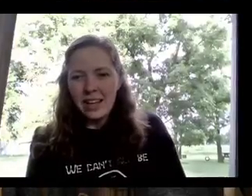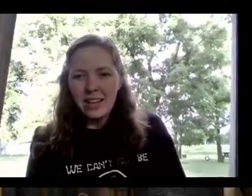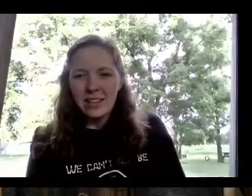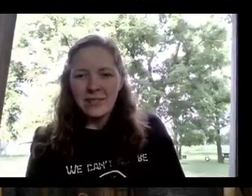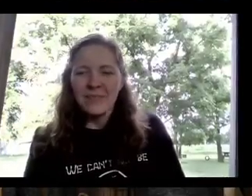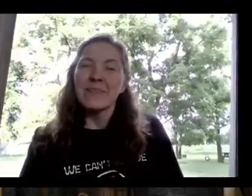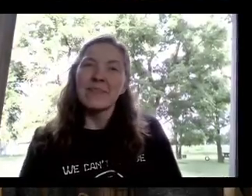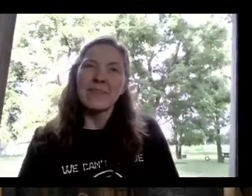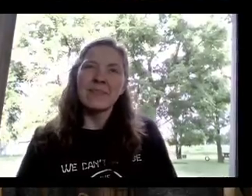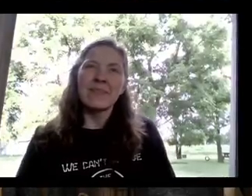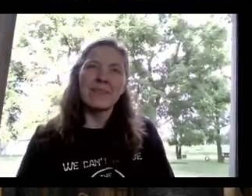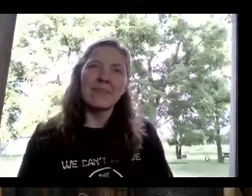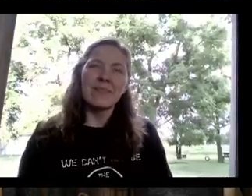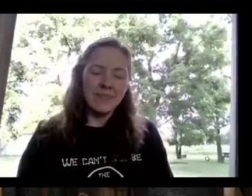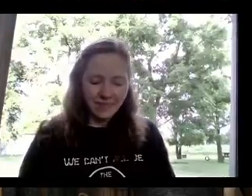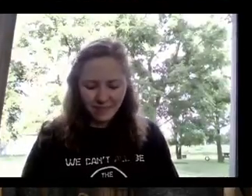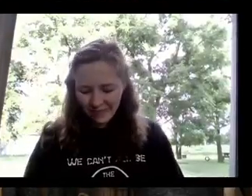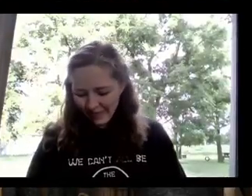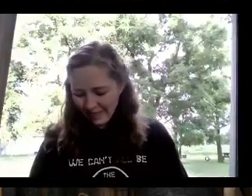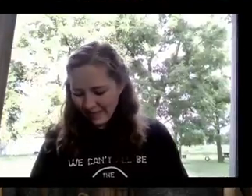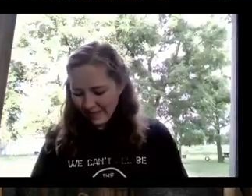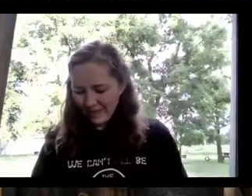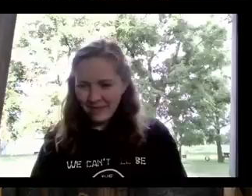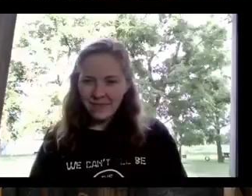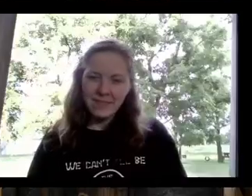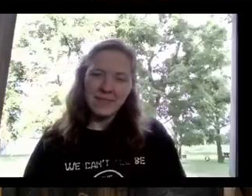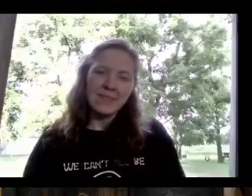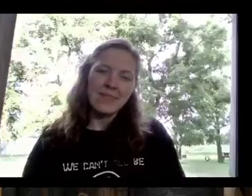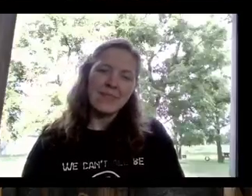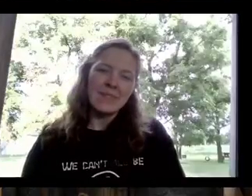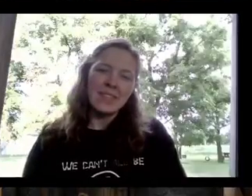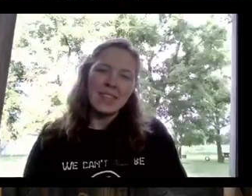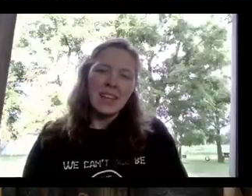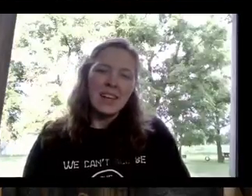Awesome! Got little mini hammers, a fun little project.